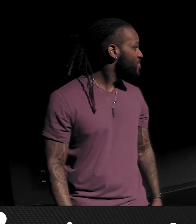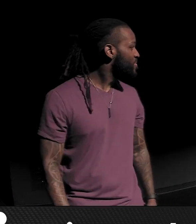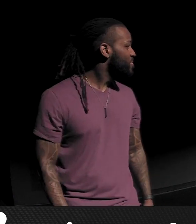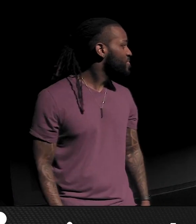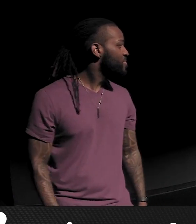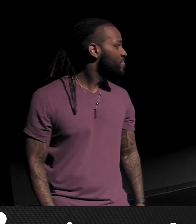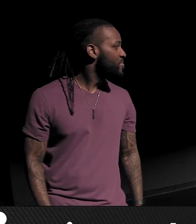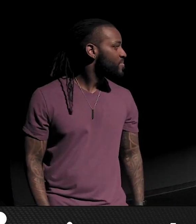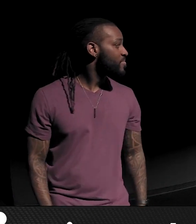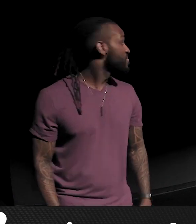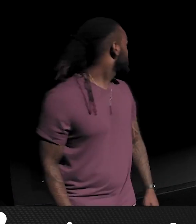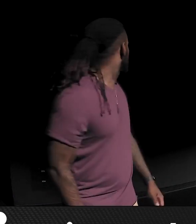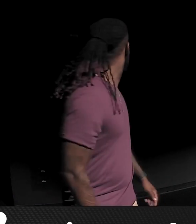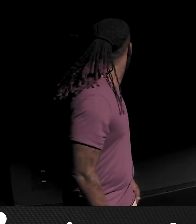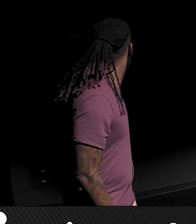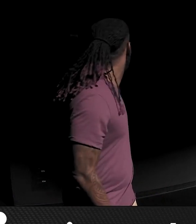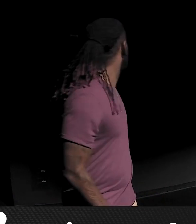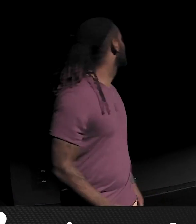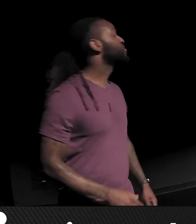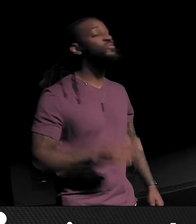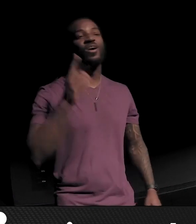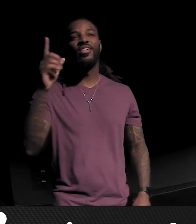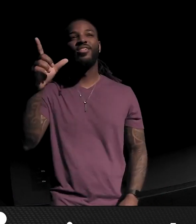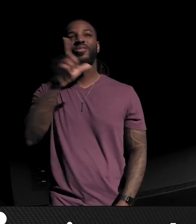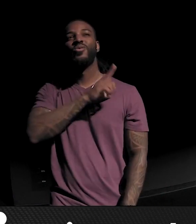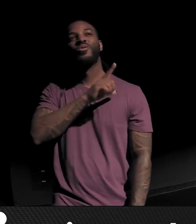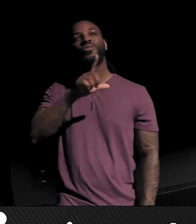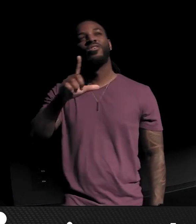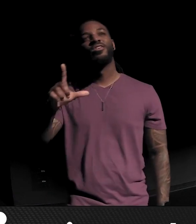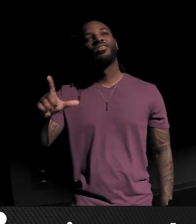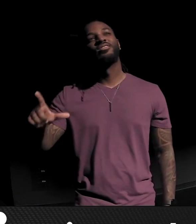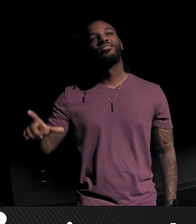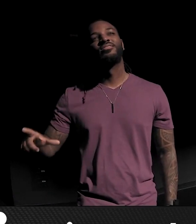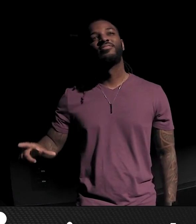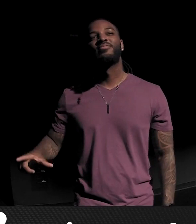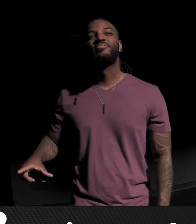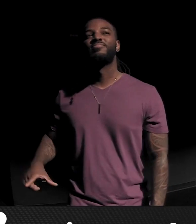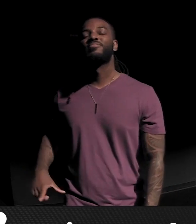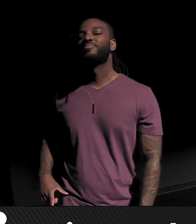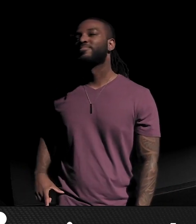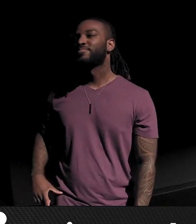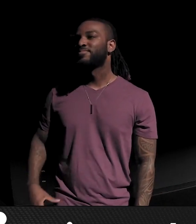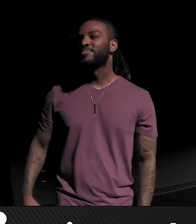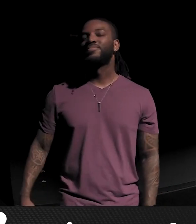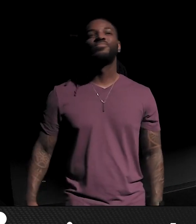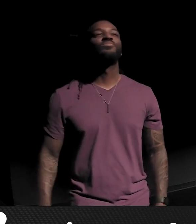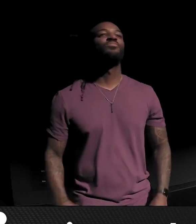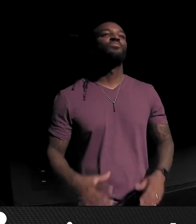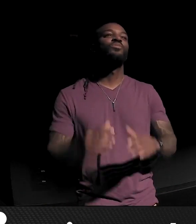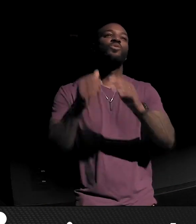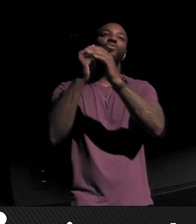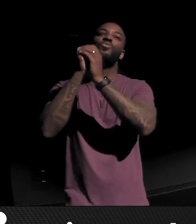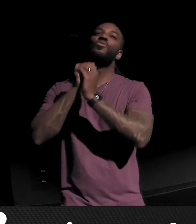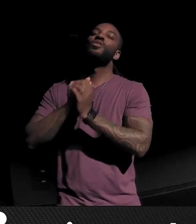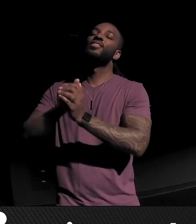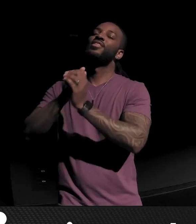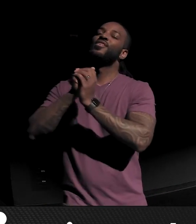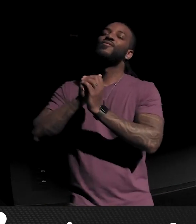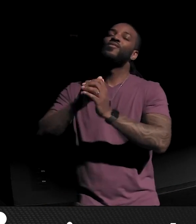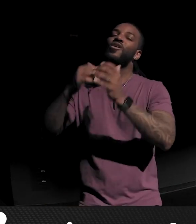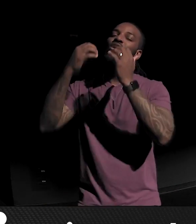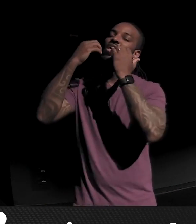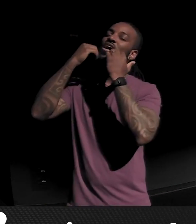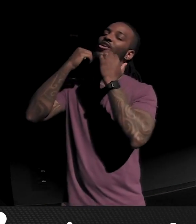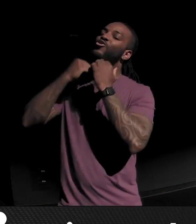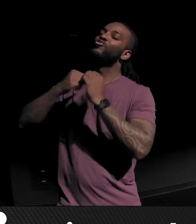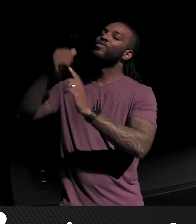Well, let's sing, you are the Lord. You are the Lord. of